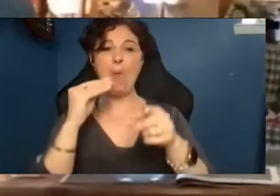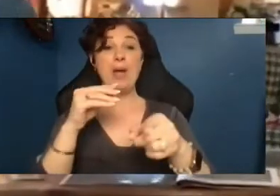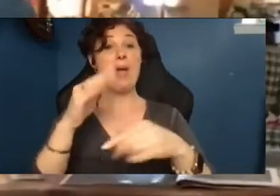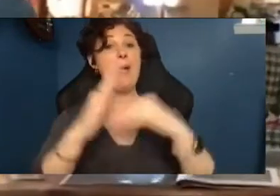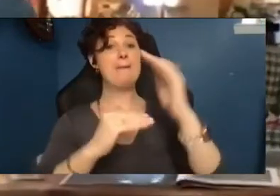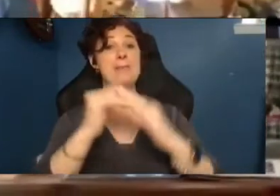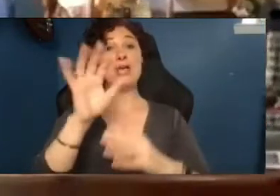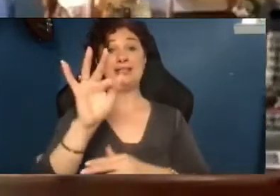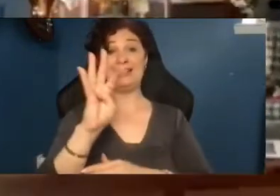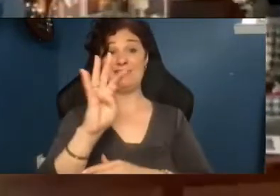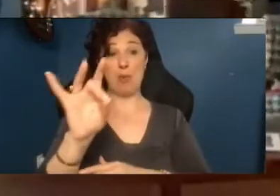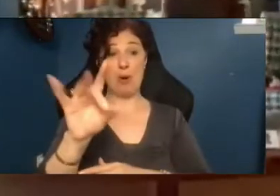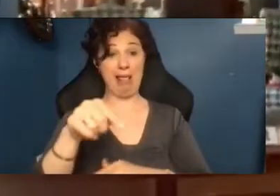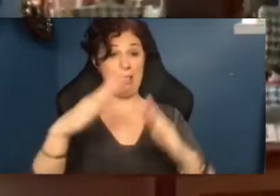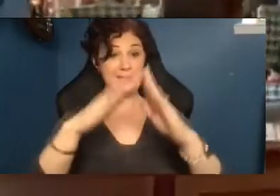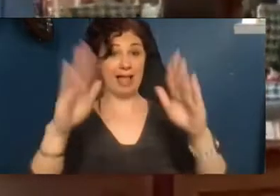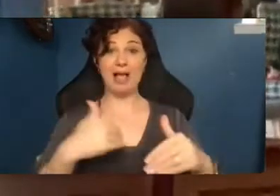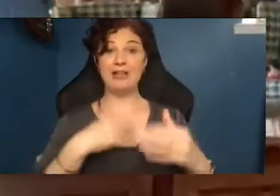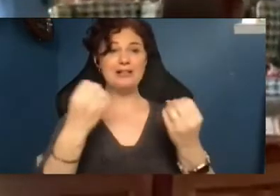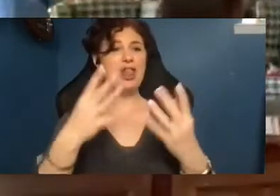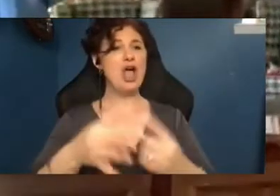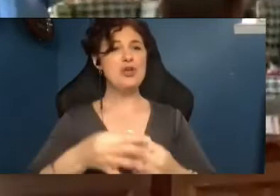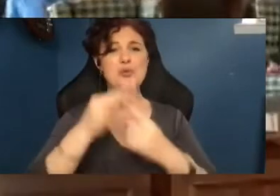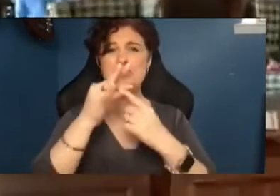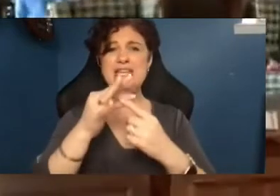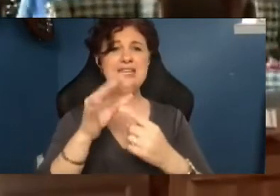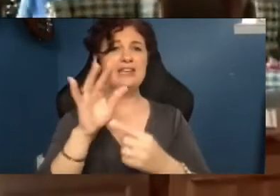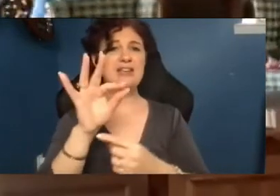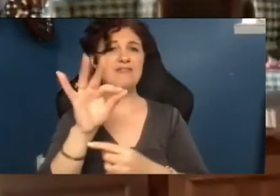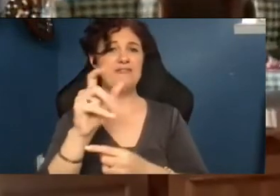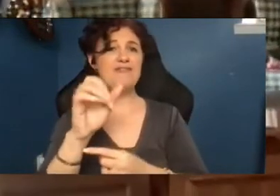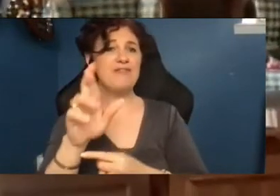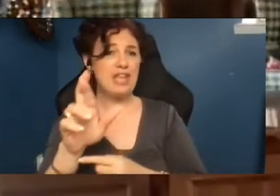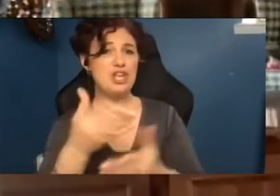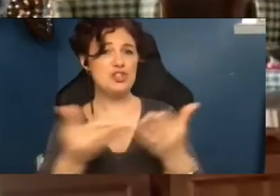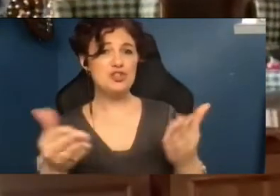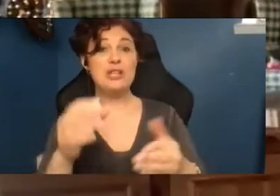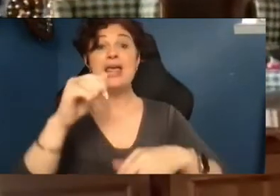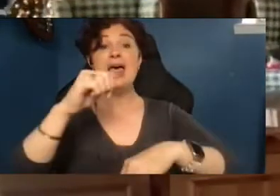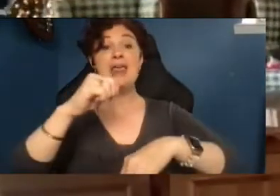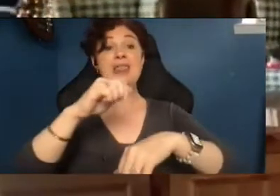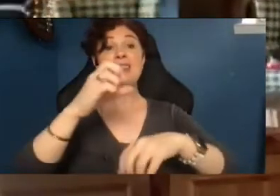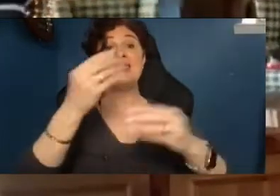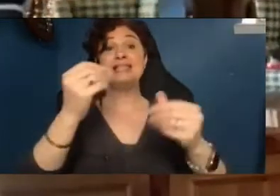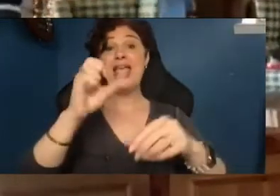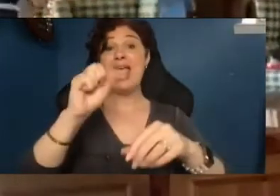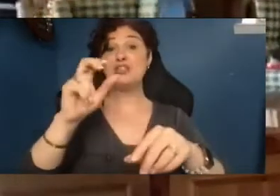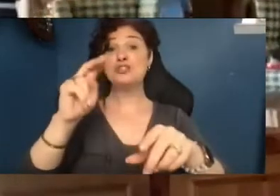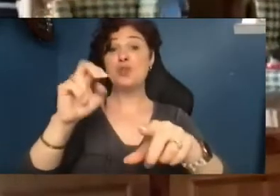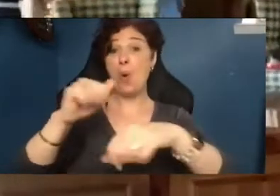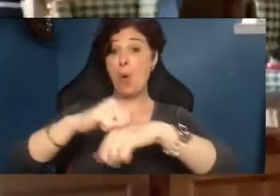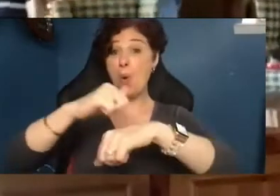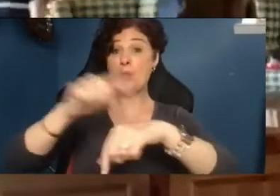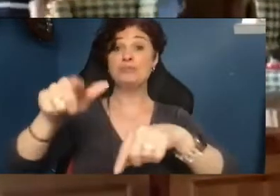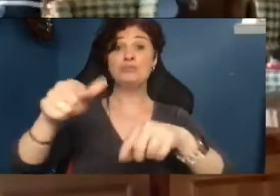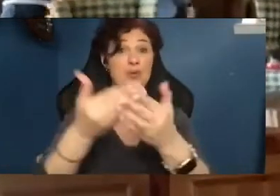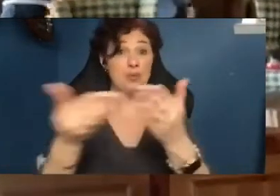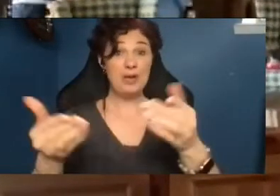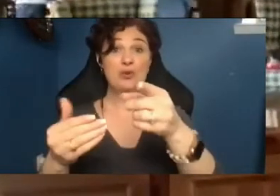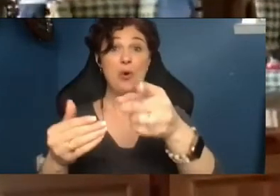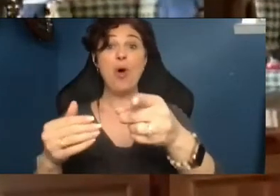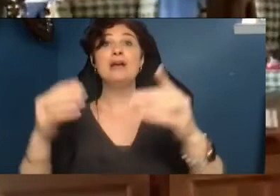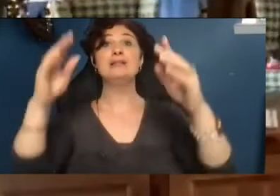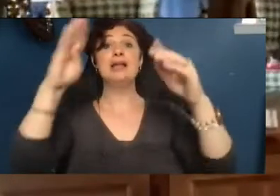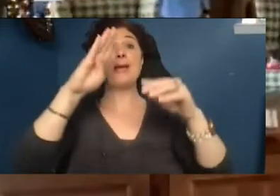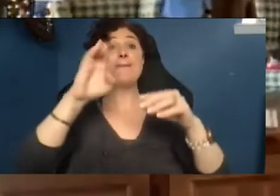in 1948, this house has a lot of unique features. The sandstone that makes up the main walls here was locally sourced. The beams